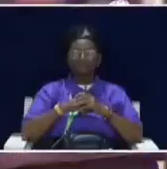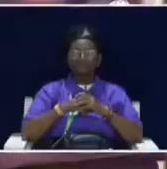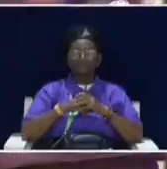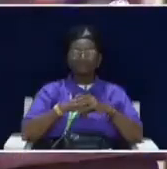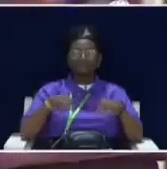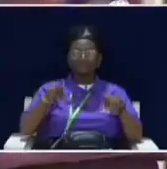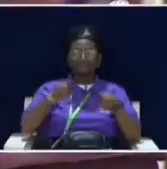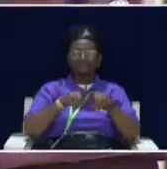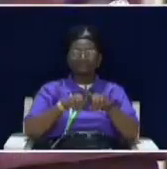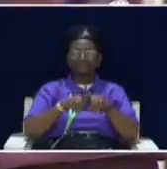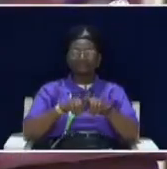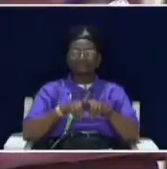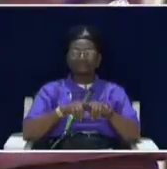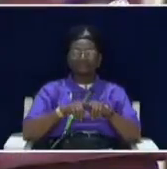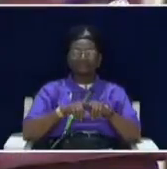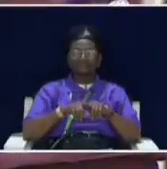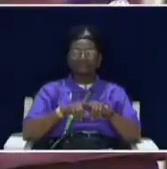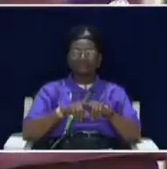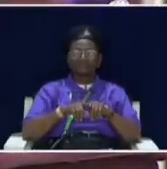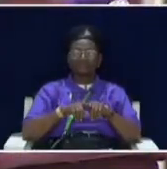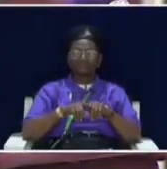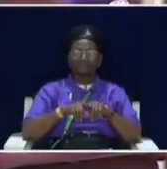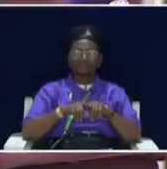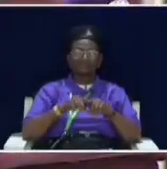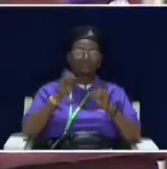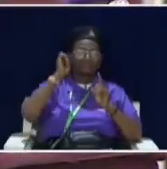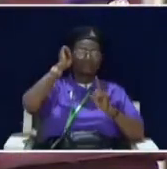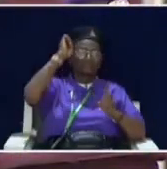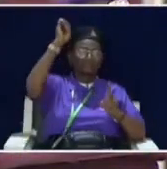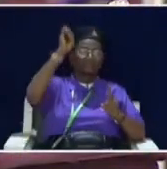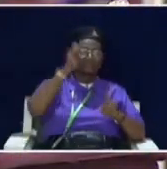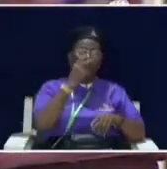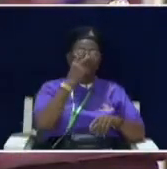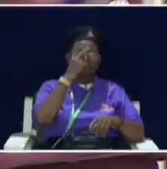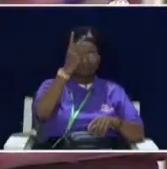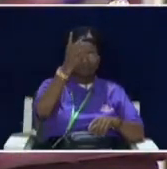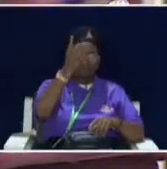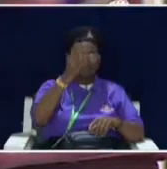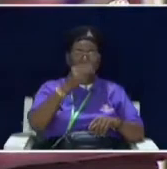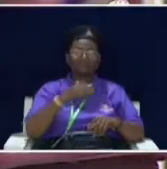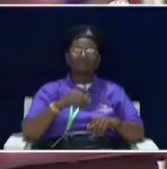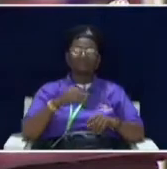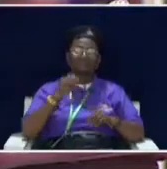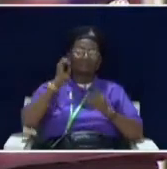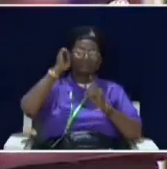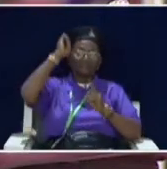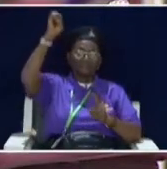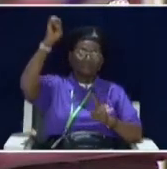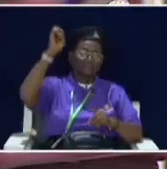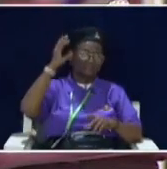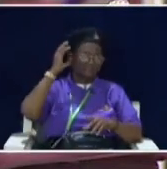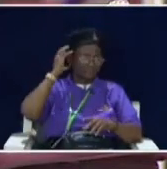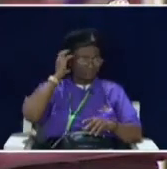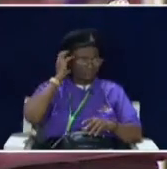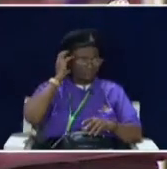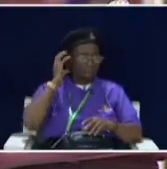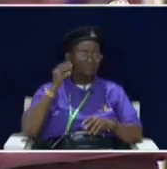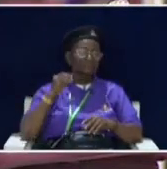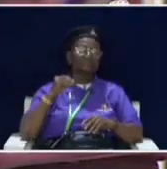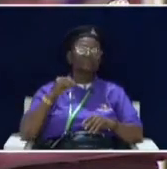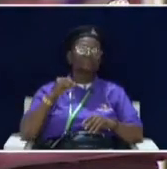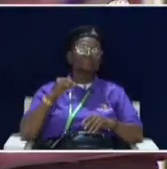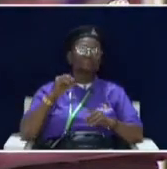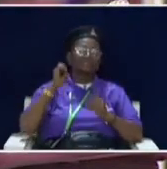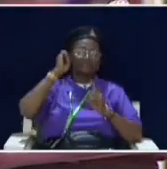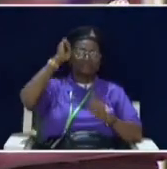So he sees, ori, he hears, ogbo,